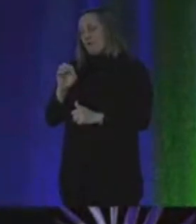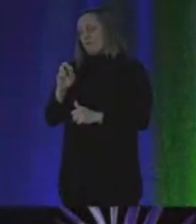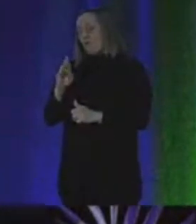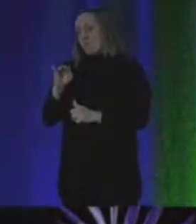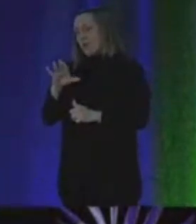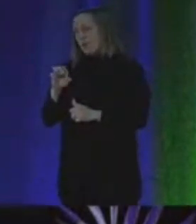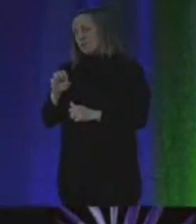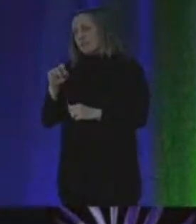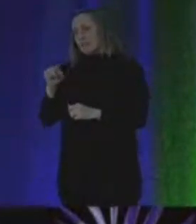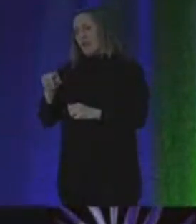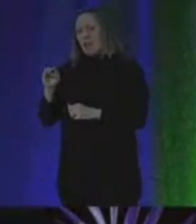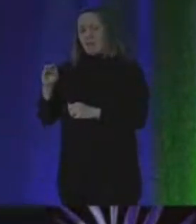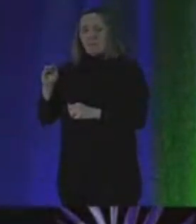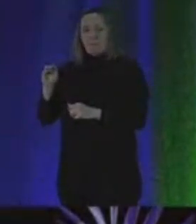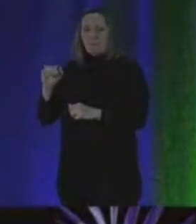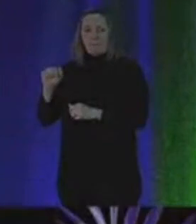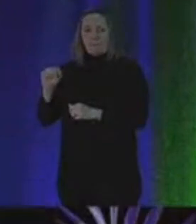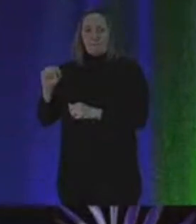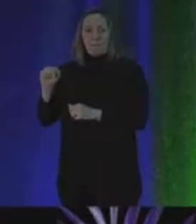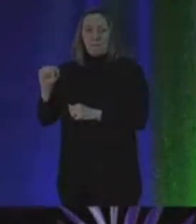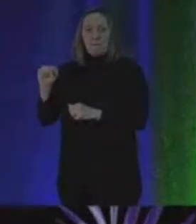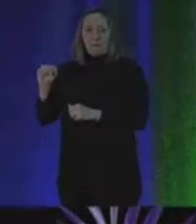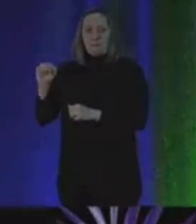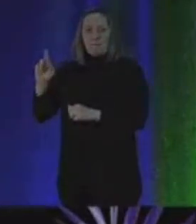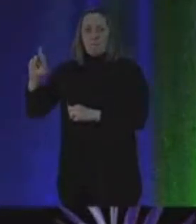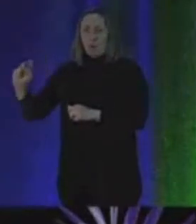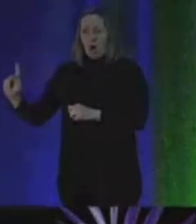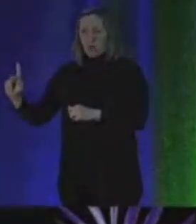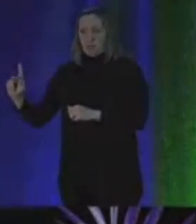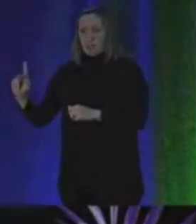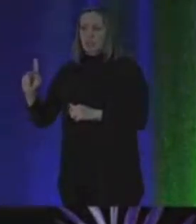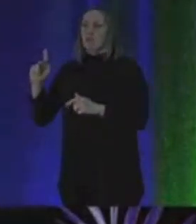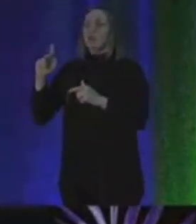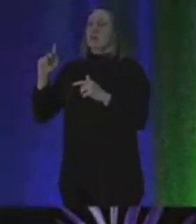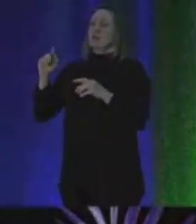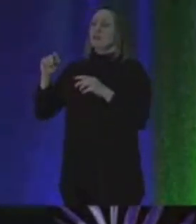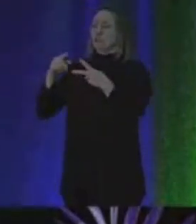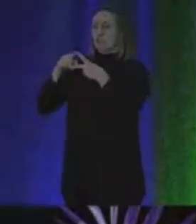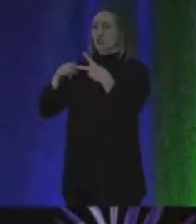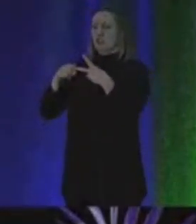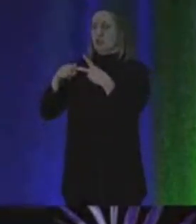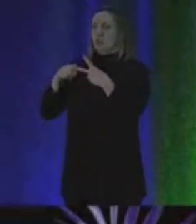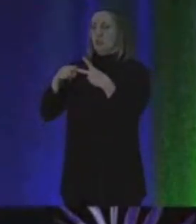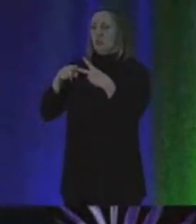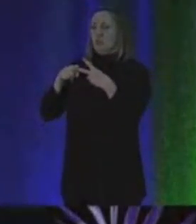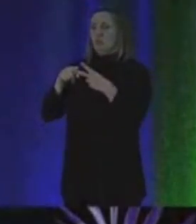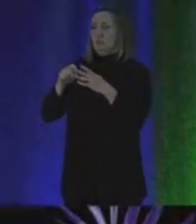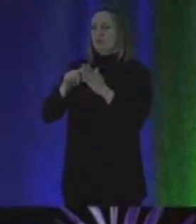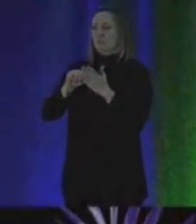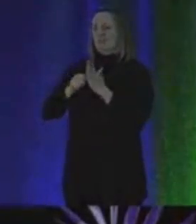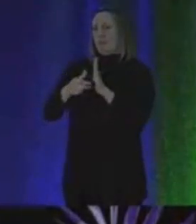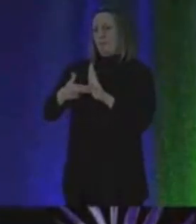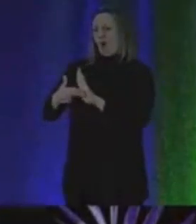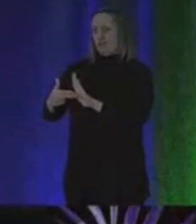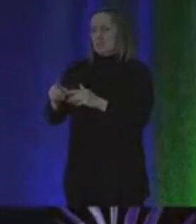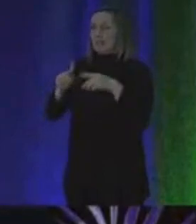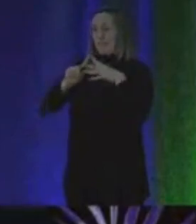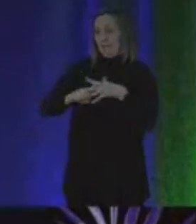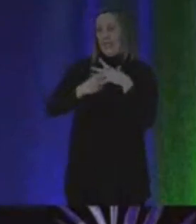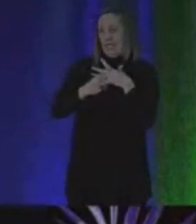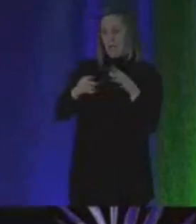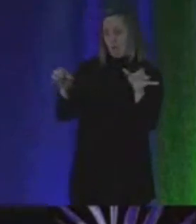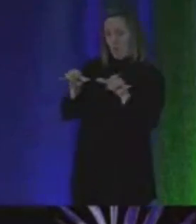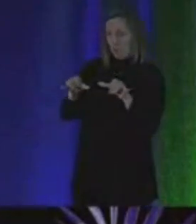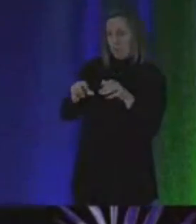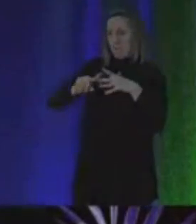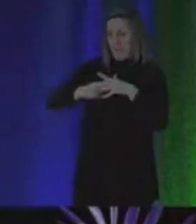like that, but there's performance.mark. So you create two marks, right? You're gonna have a mark at the start, right, which is the beginning of your measurement,